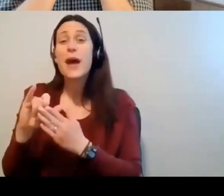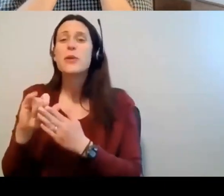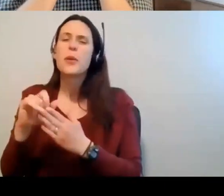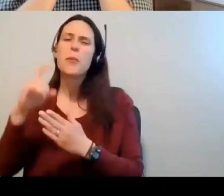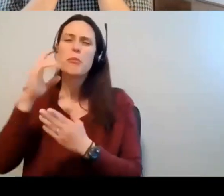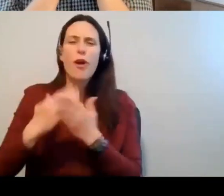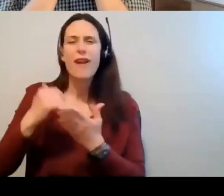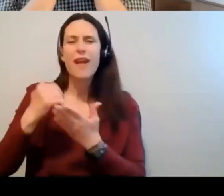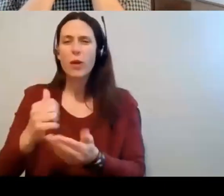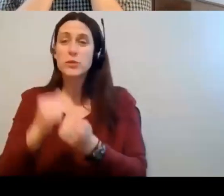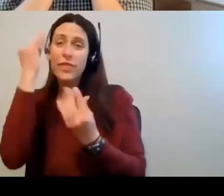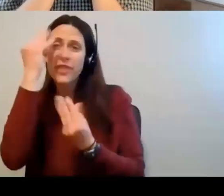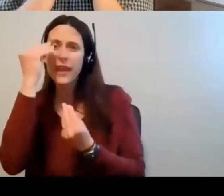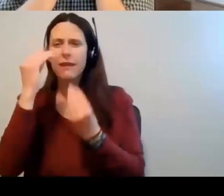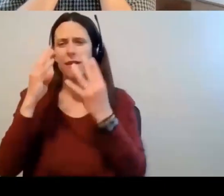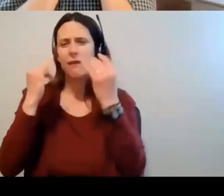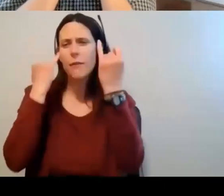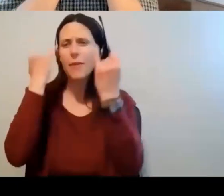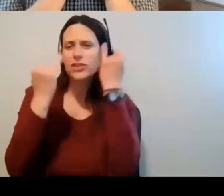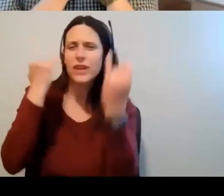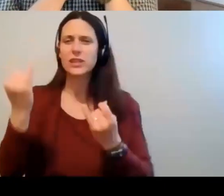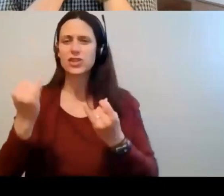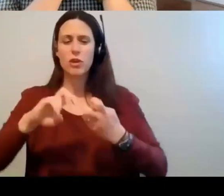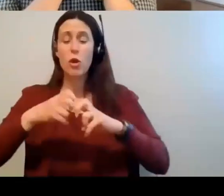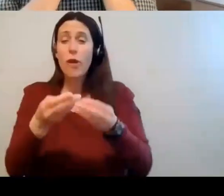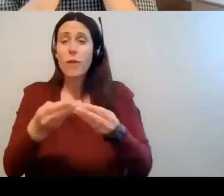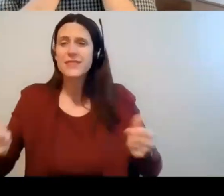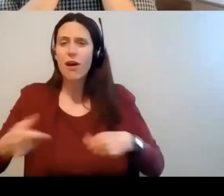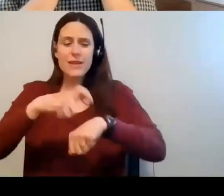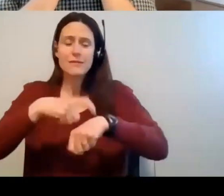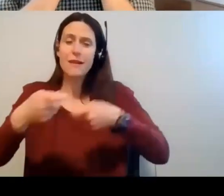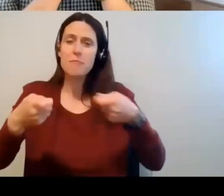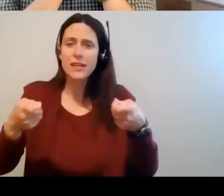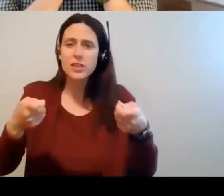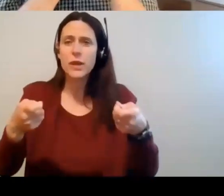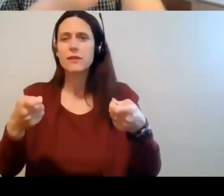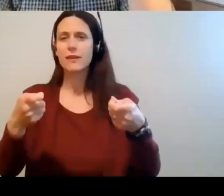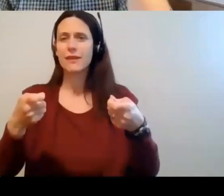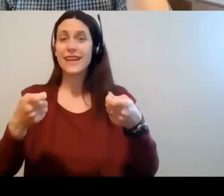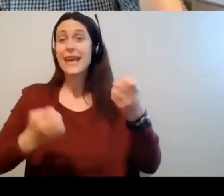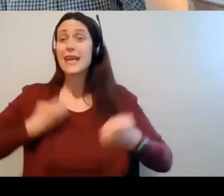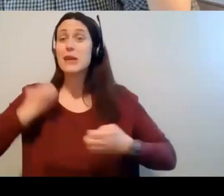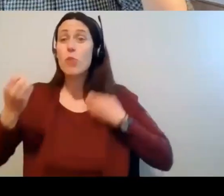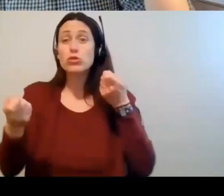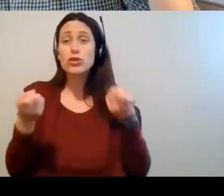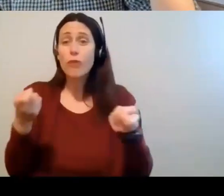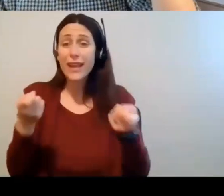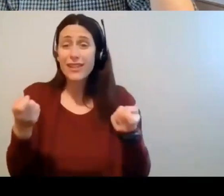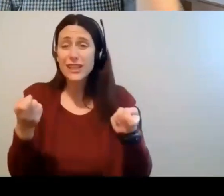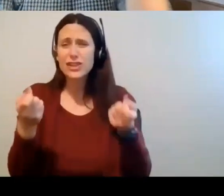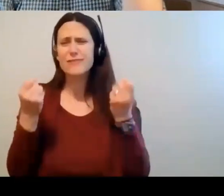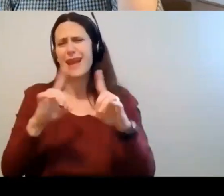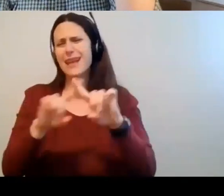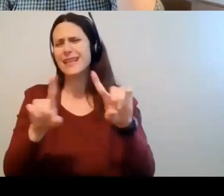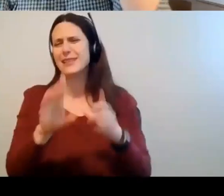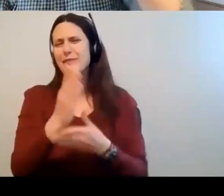thinking and imagination and problem solving and time management and emotion regulation and all of those different pieces.